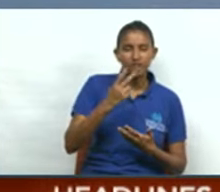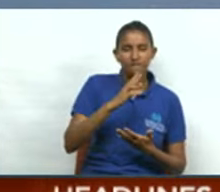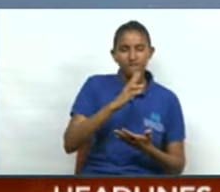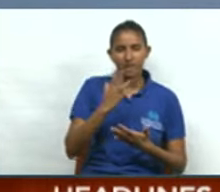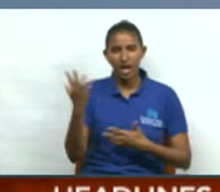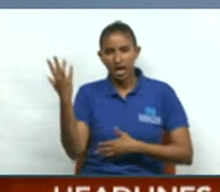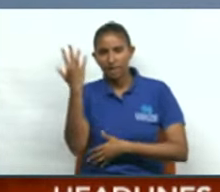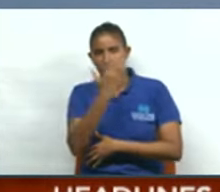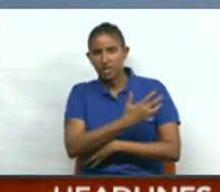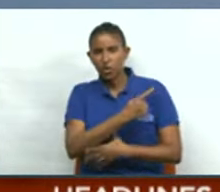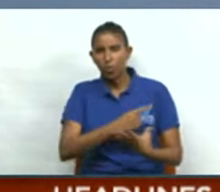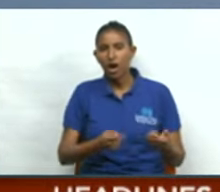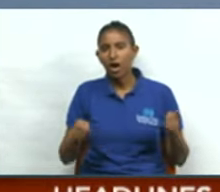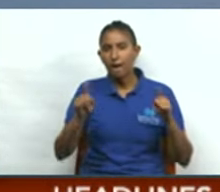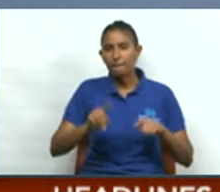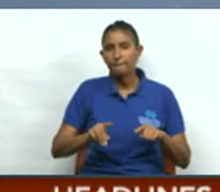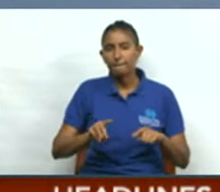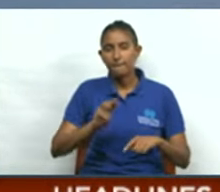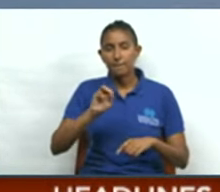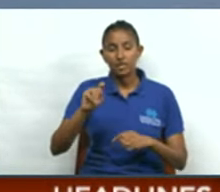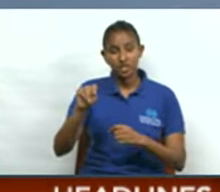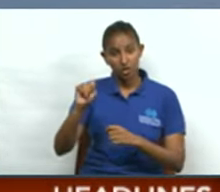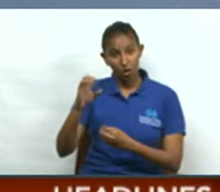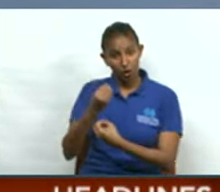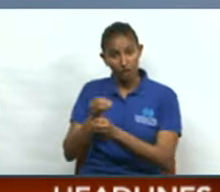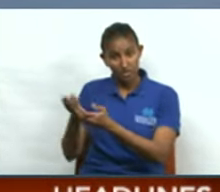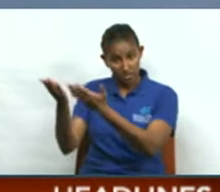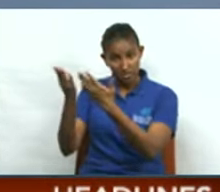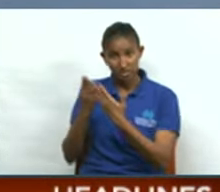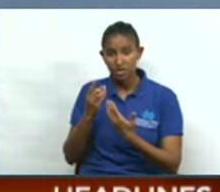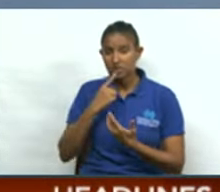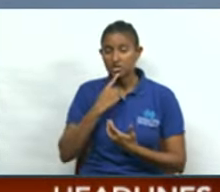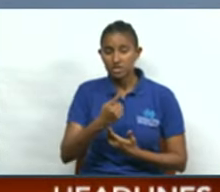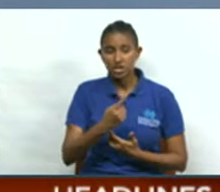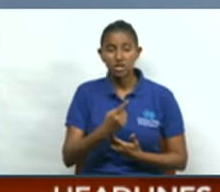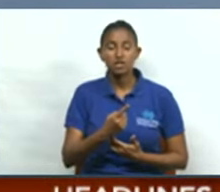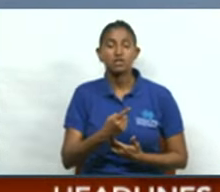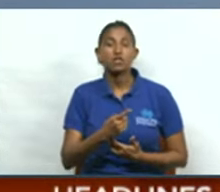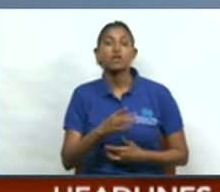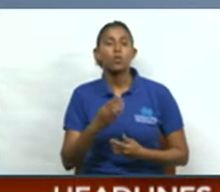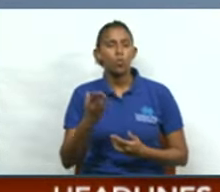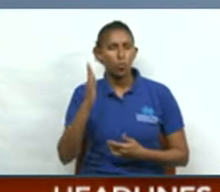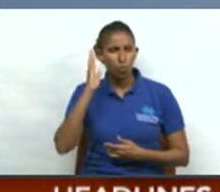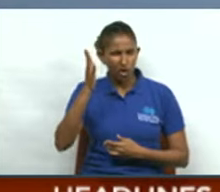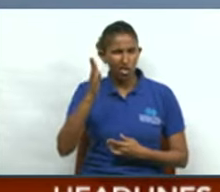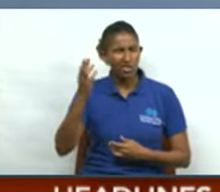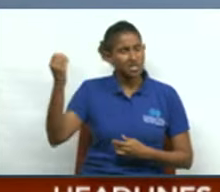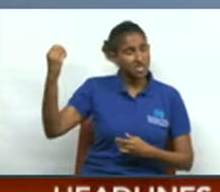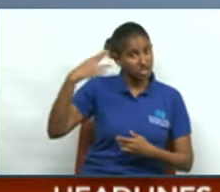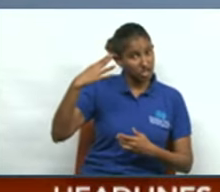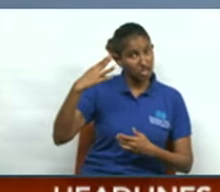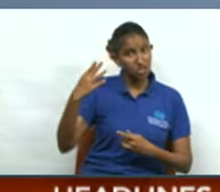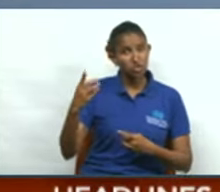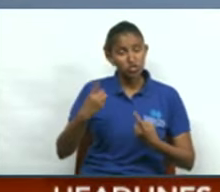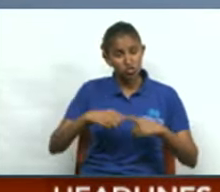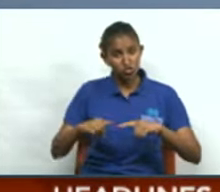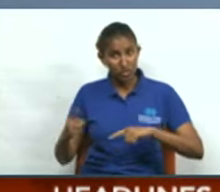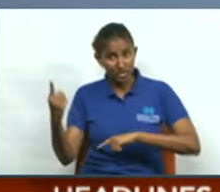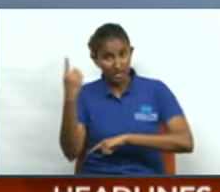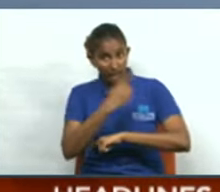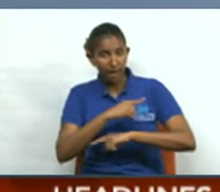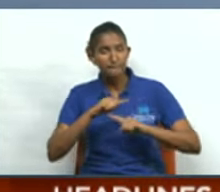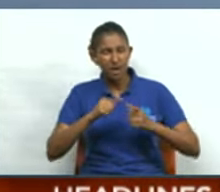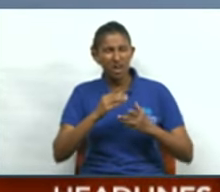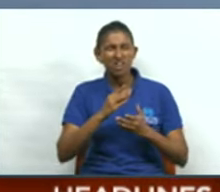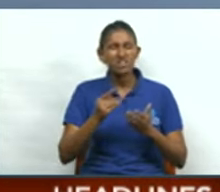sunny conditions remain in the coming days, it is forecast to become partly cloudy and breezy at times. As well, there are